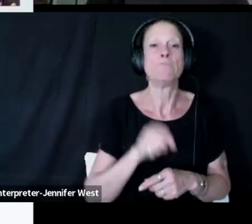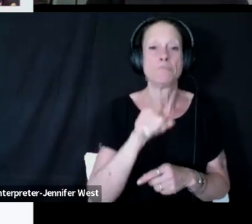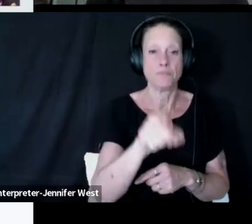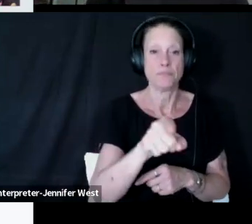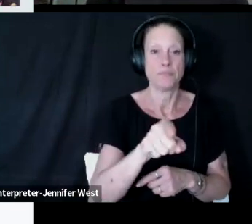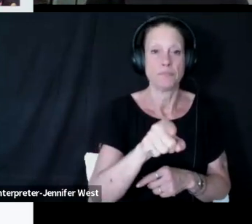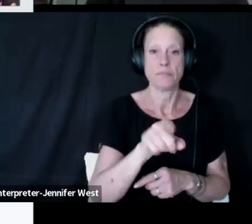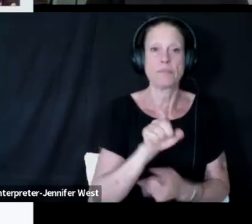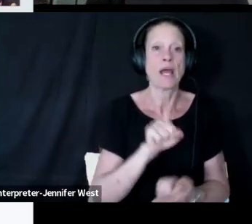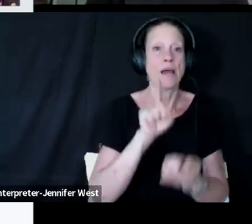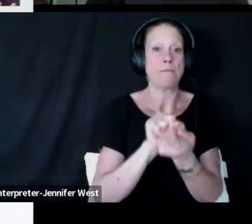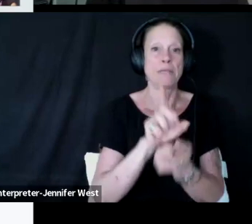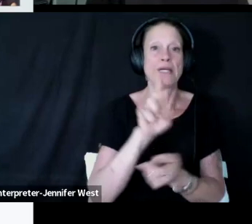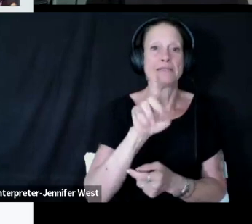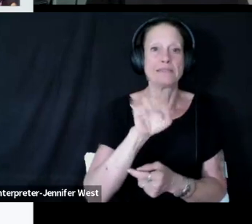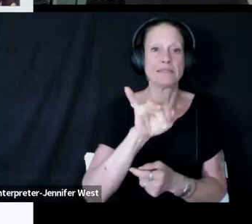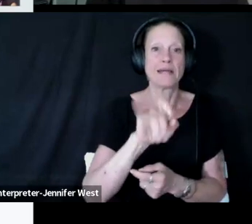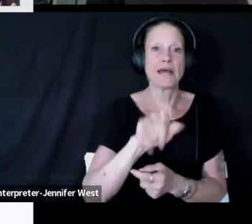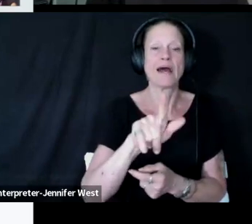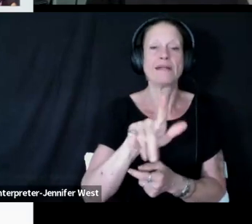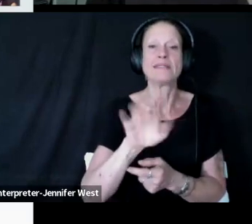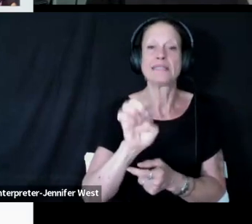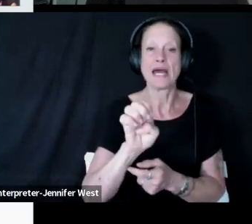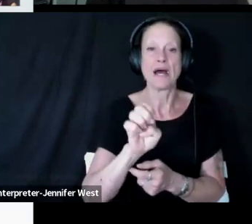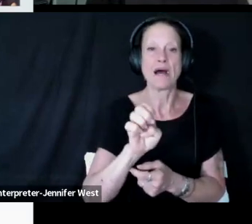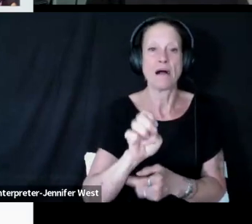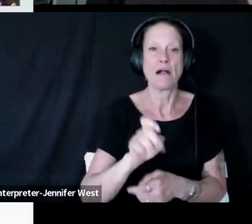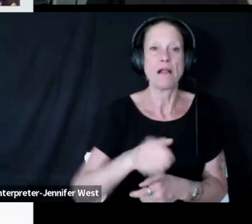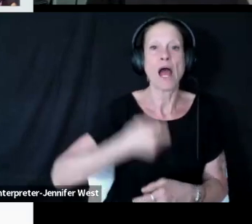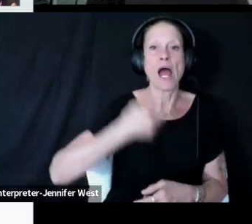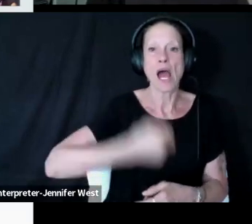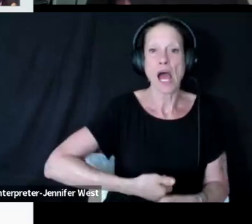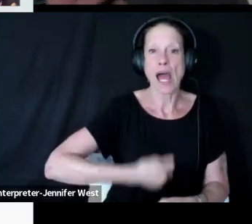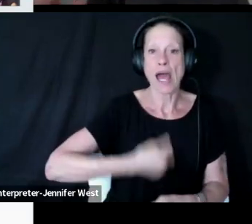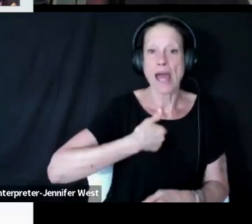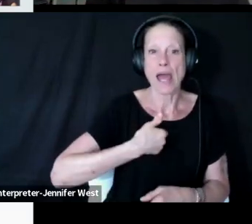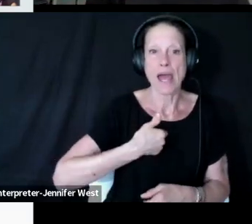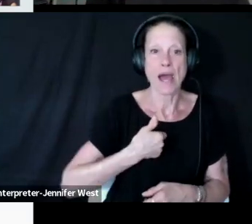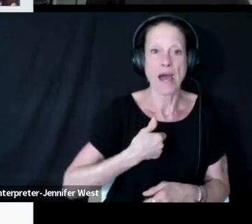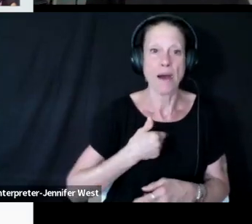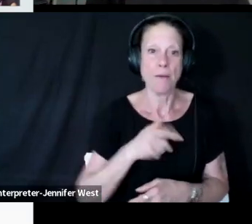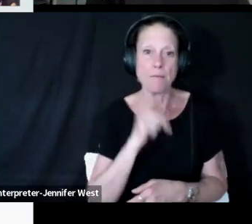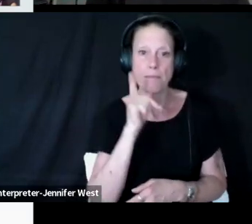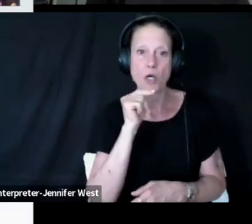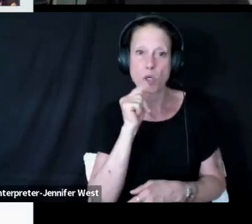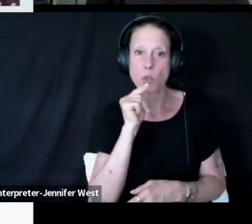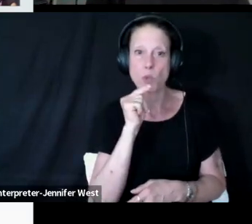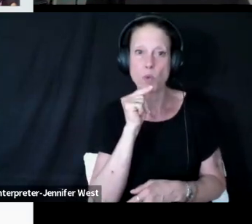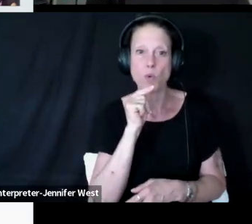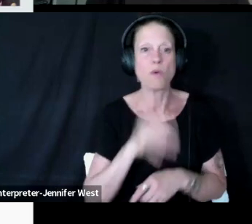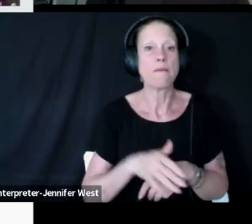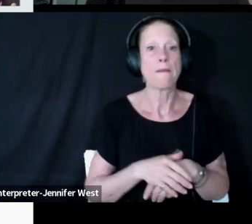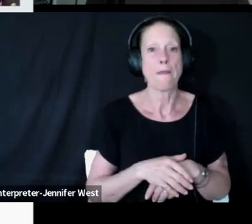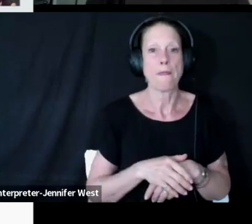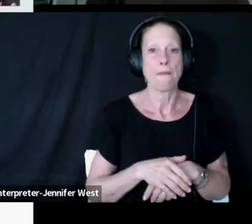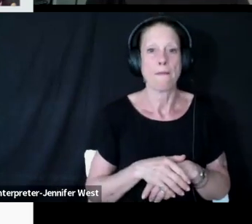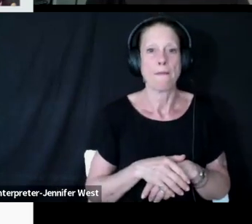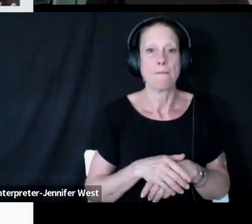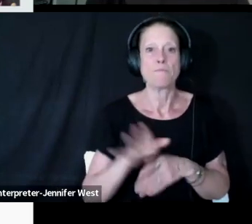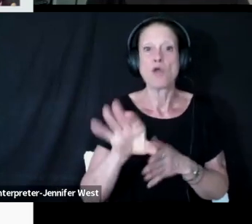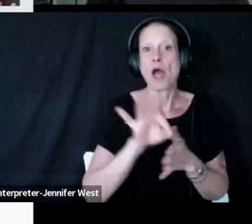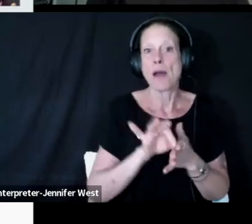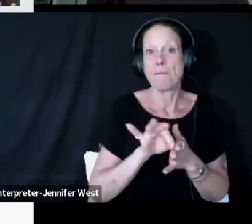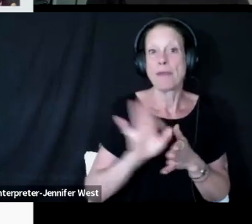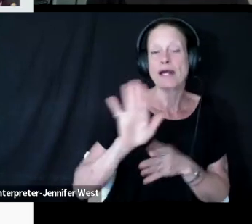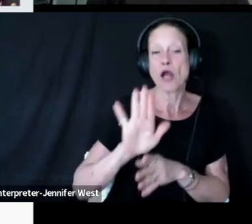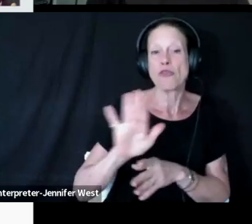meet Danielle. I am, and you can go ahead and pick words that represent them the best. Or you can pick your own words if you don't